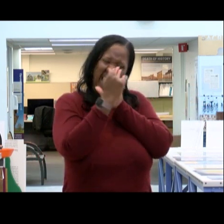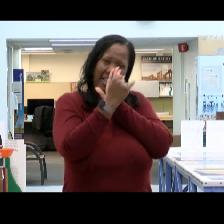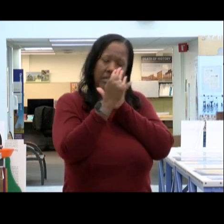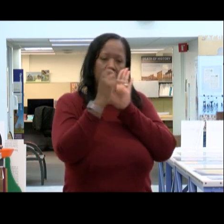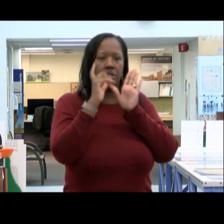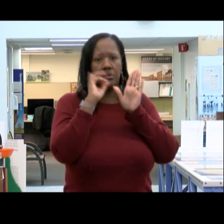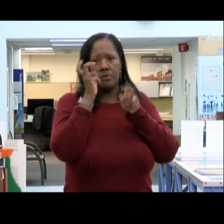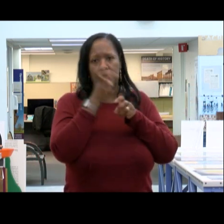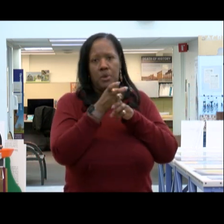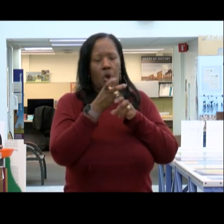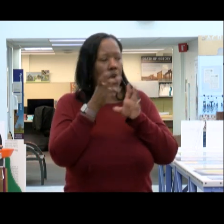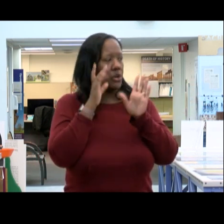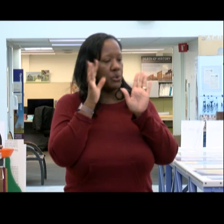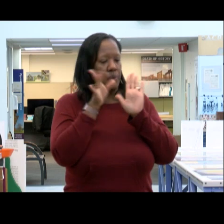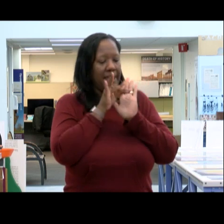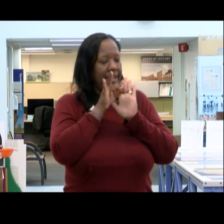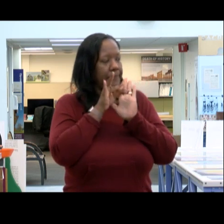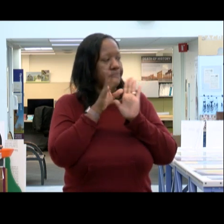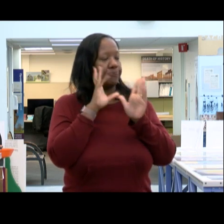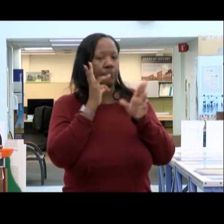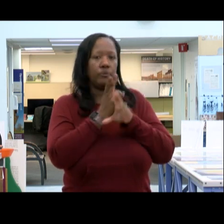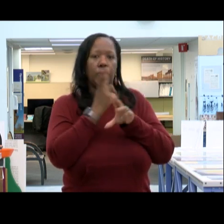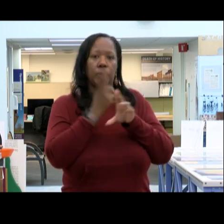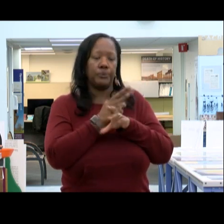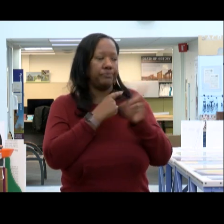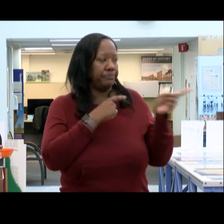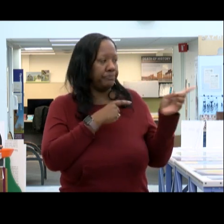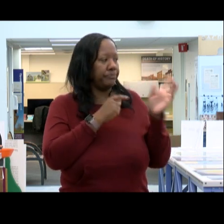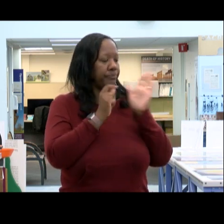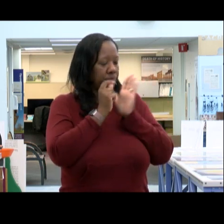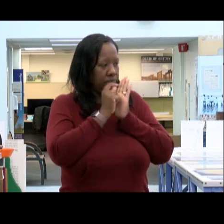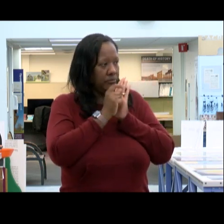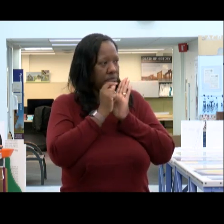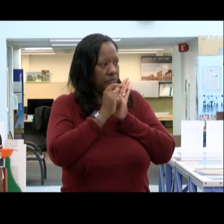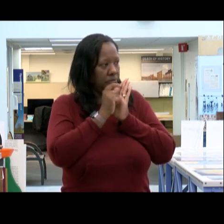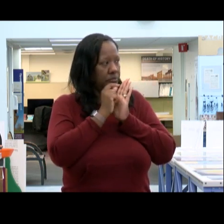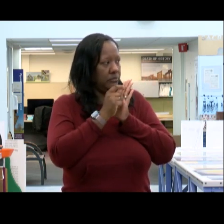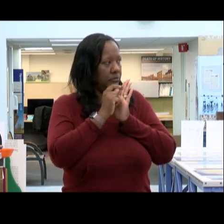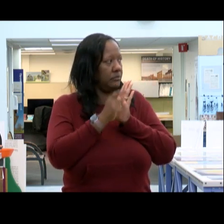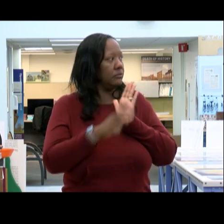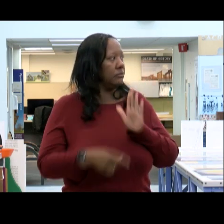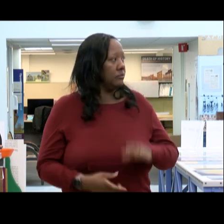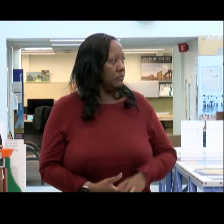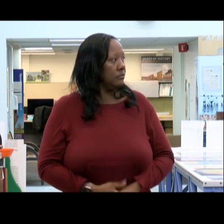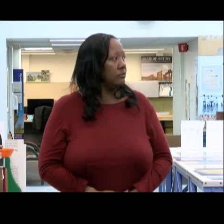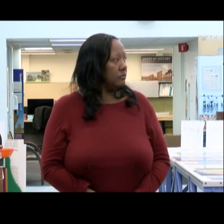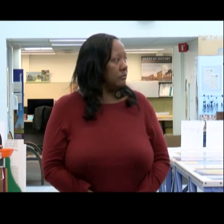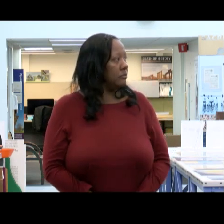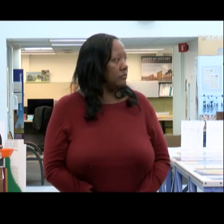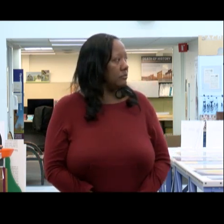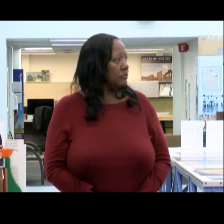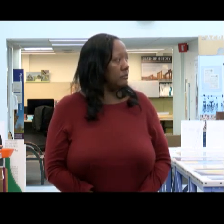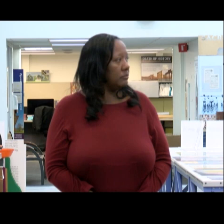to actually adhere. So I tend to use like a bone folder when I'm doing that.